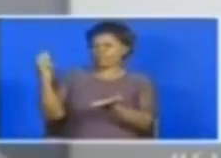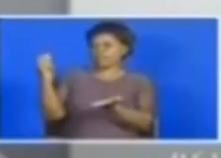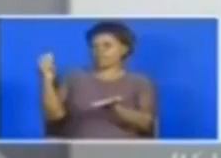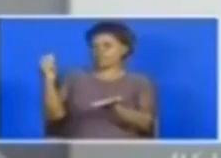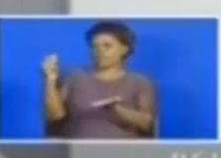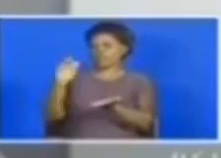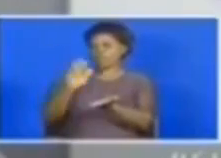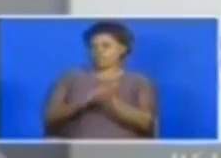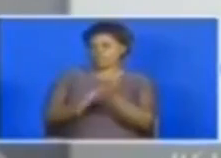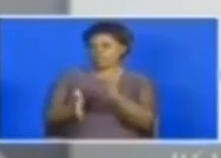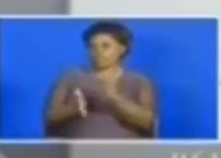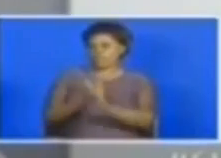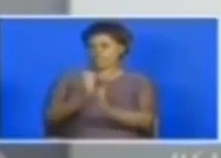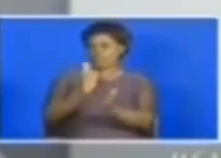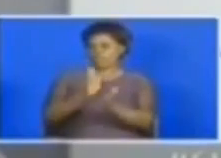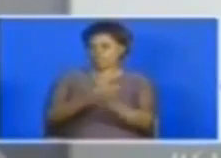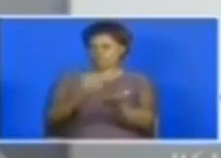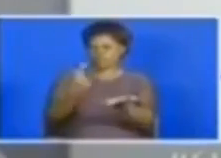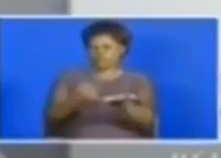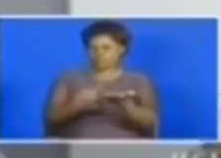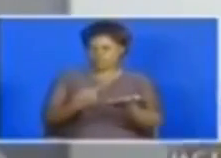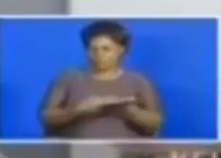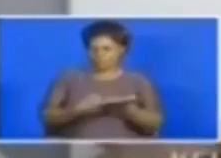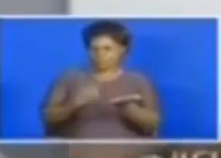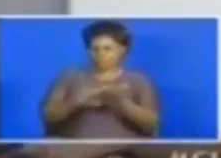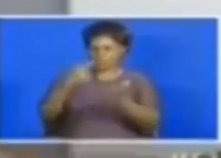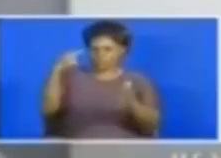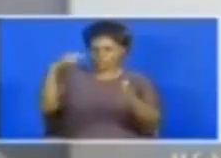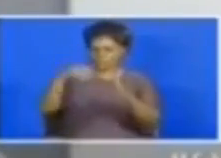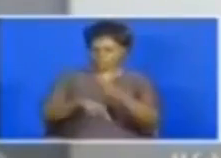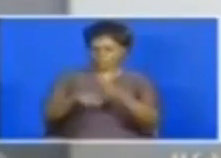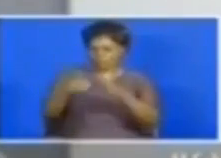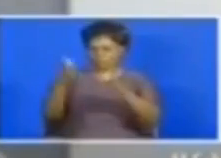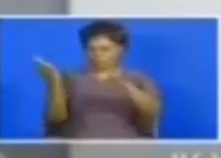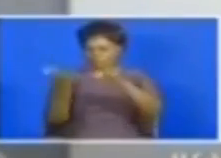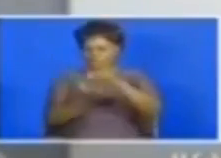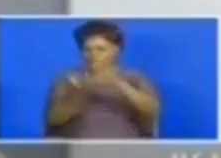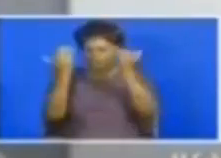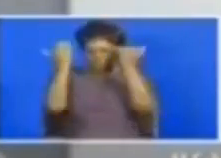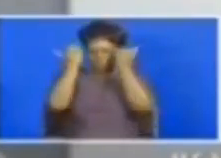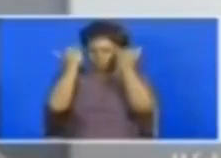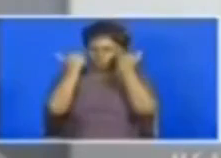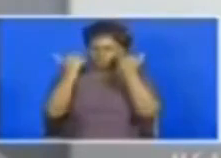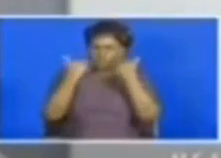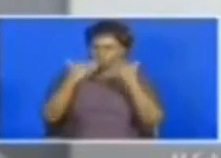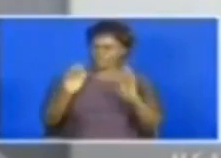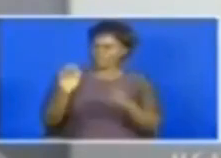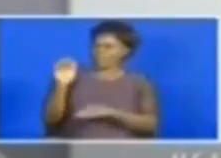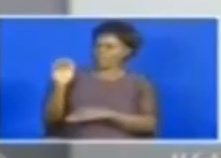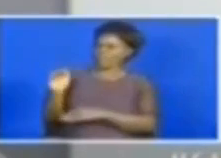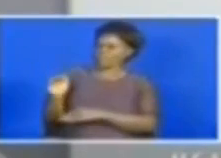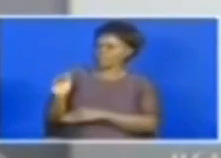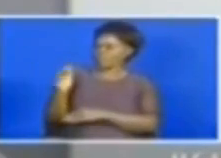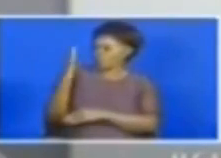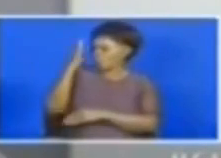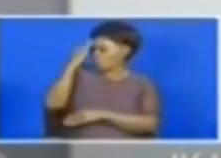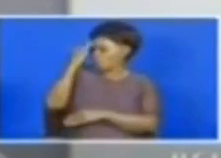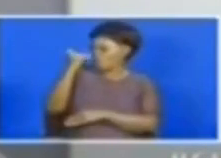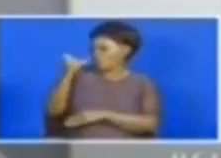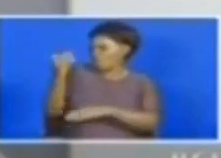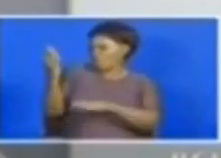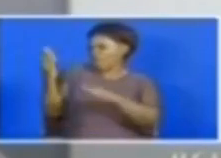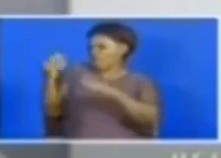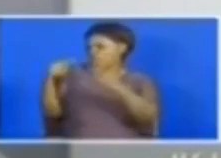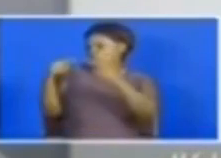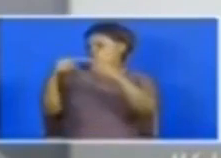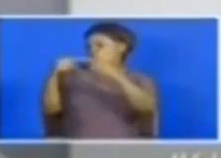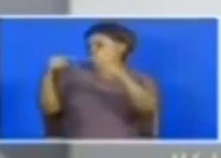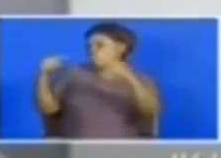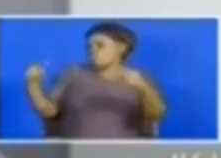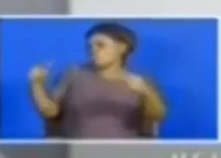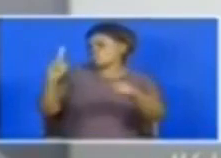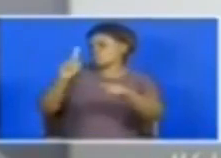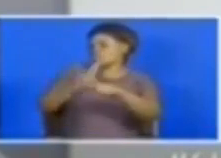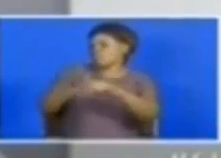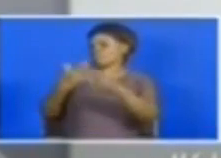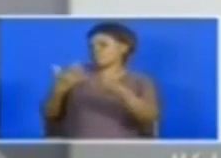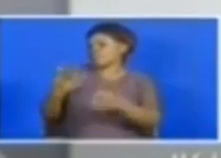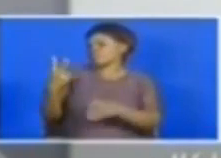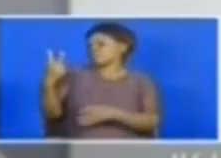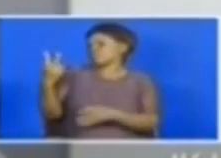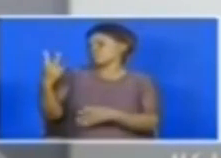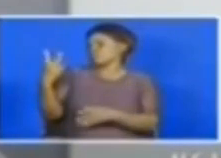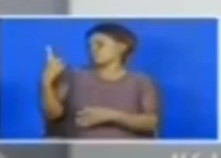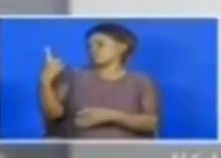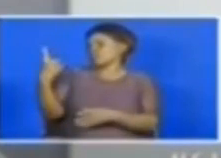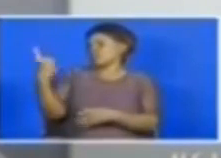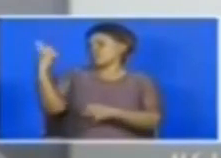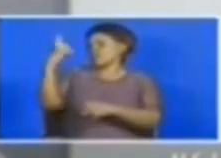Without discussing the merits of the case, because this is something you have already filed in court, some are asking, why are you filing an appeal at this time with 21